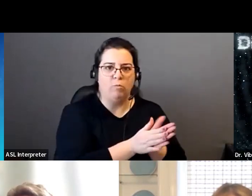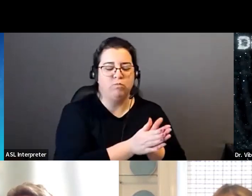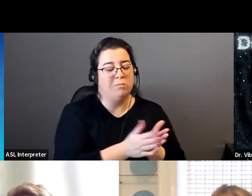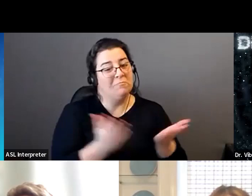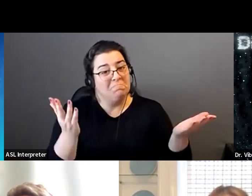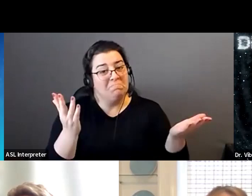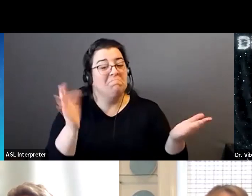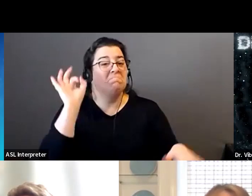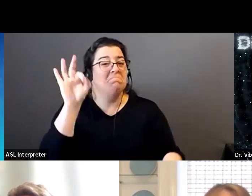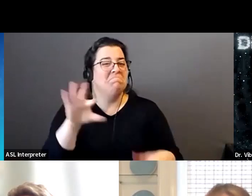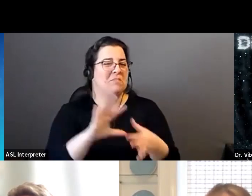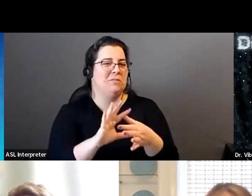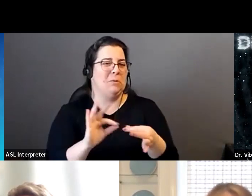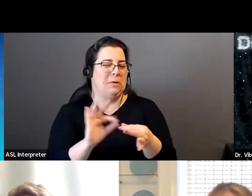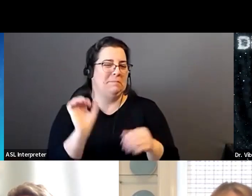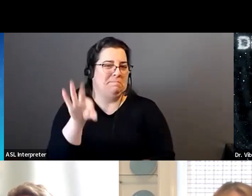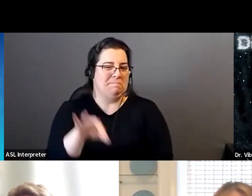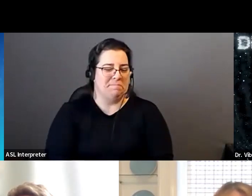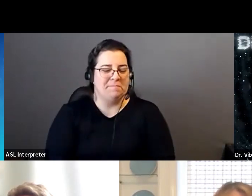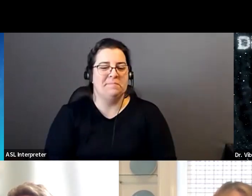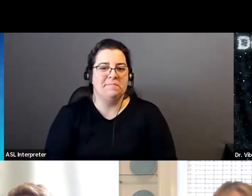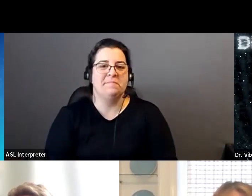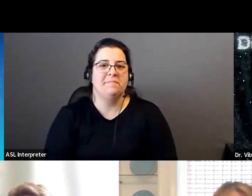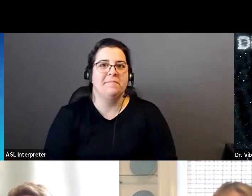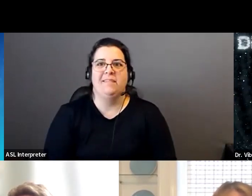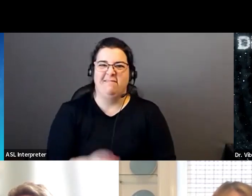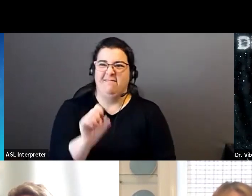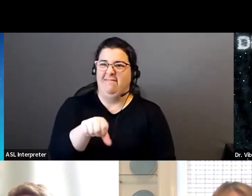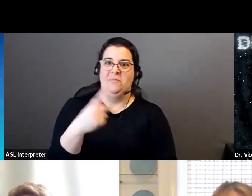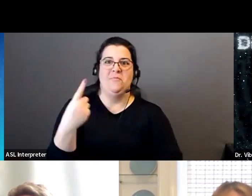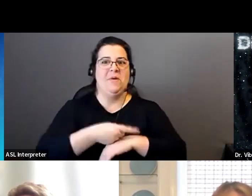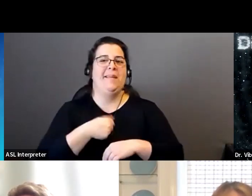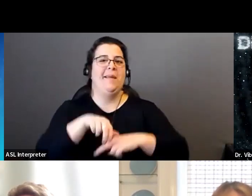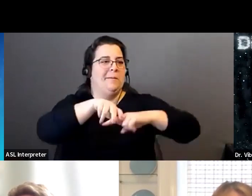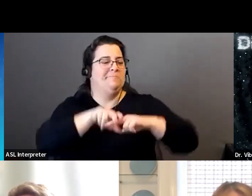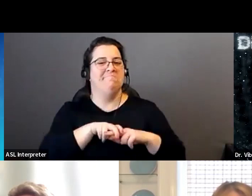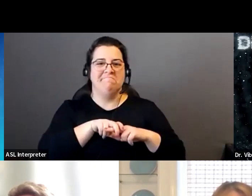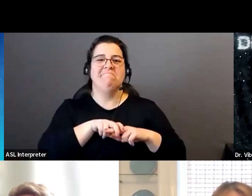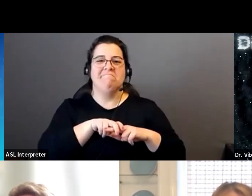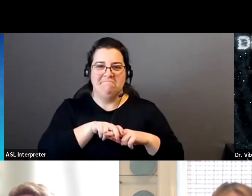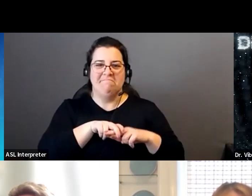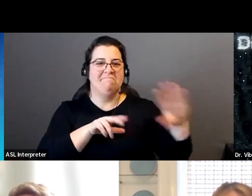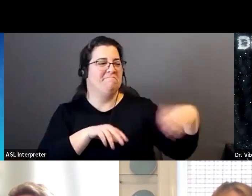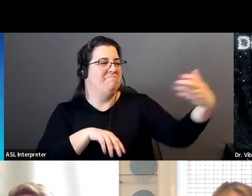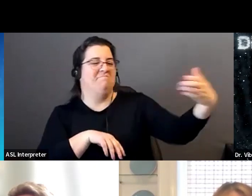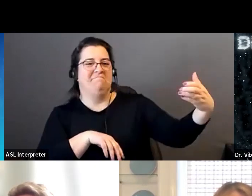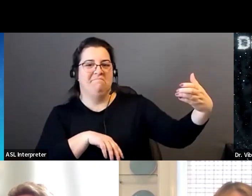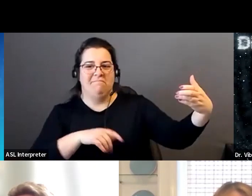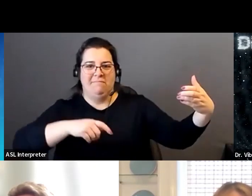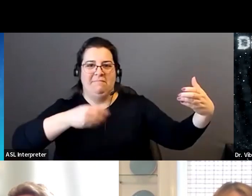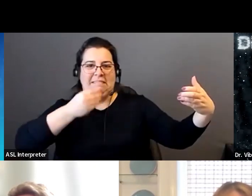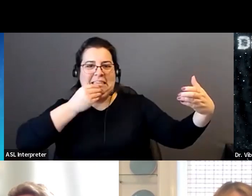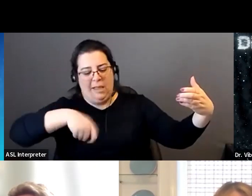So just a little story, but that was eating rum cheesecake got this person on my platform. So